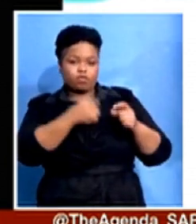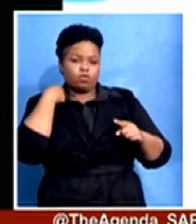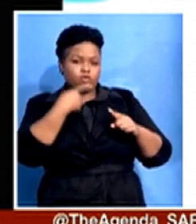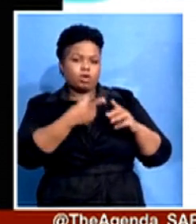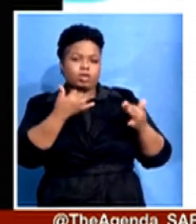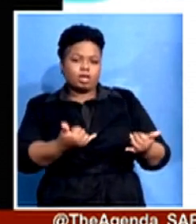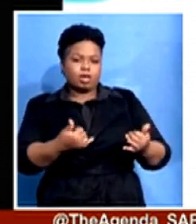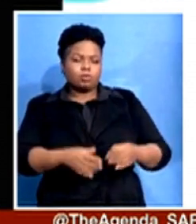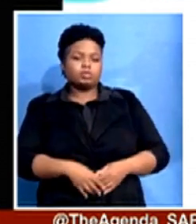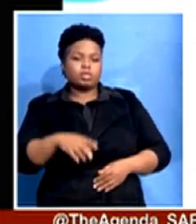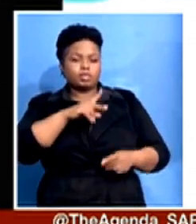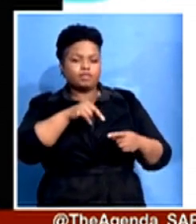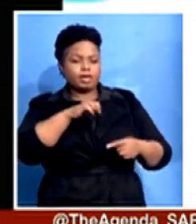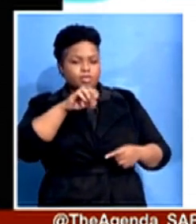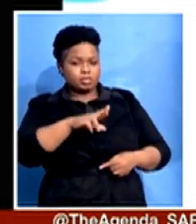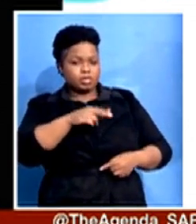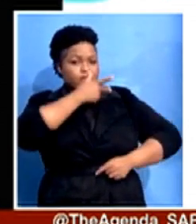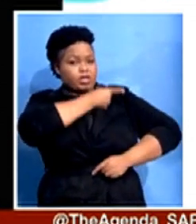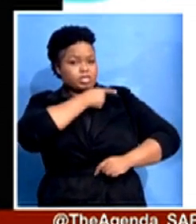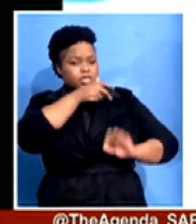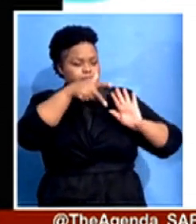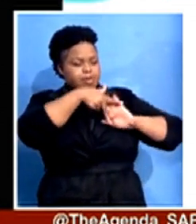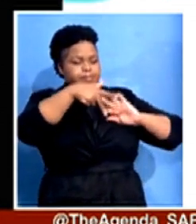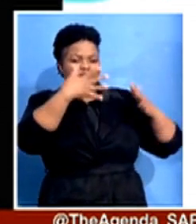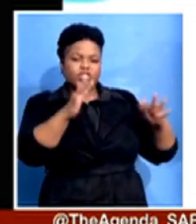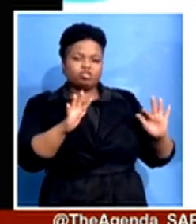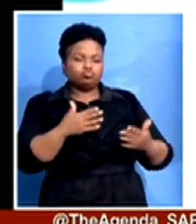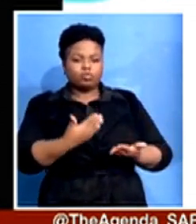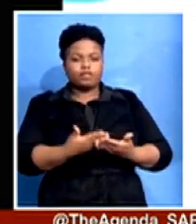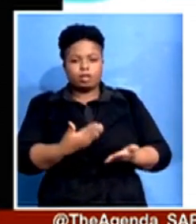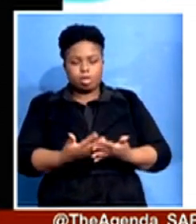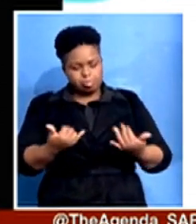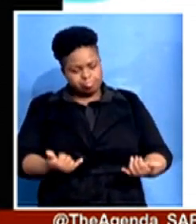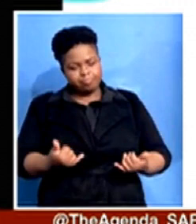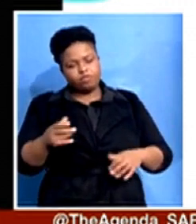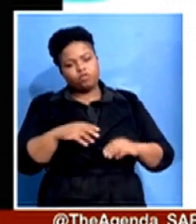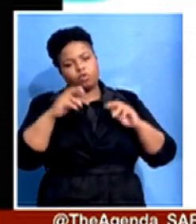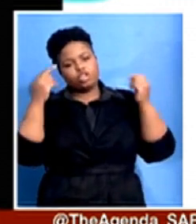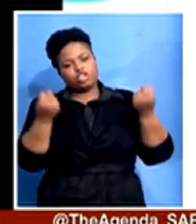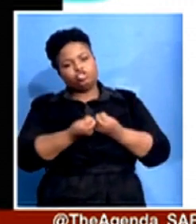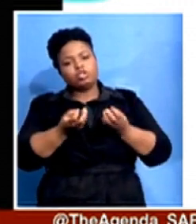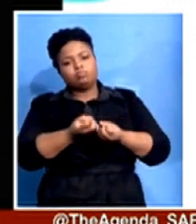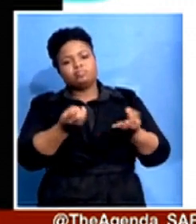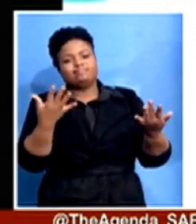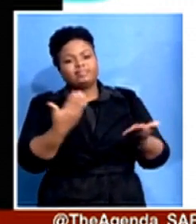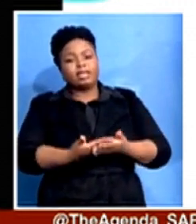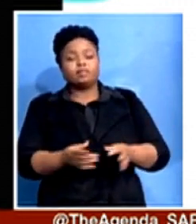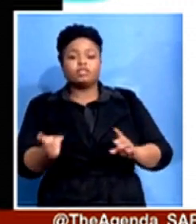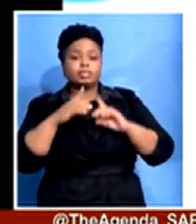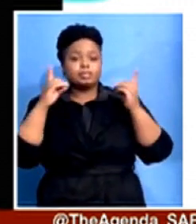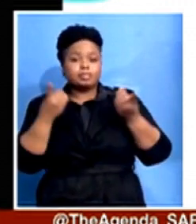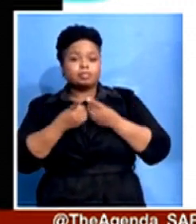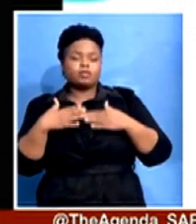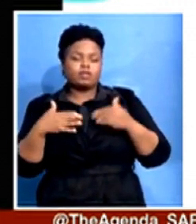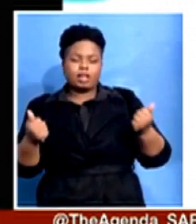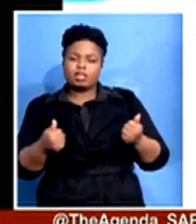been authorized and it's available now for the national rollout, and the Department of Health is busy with, the rollout process